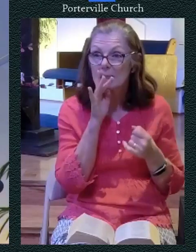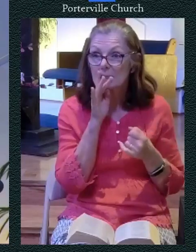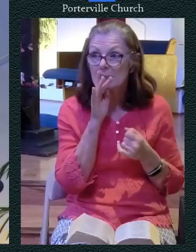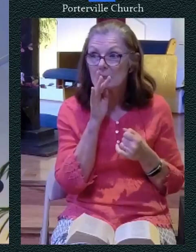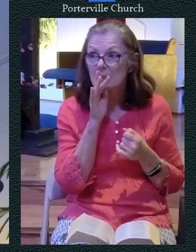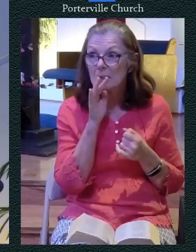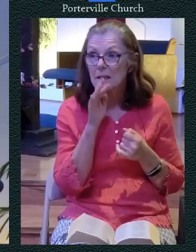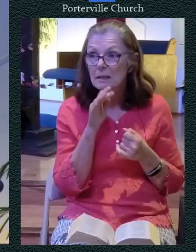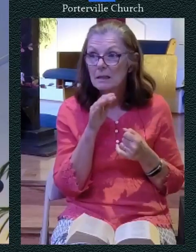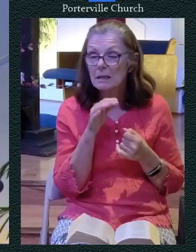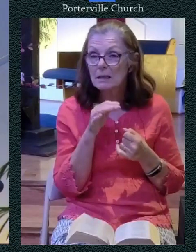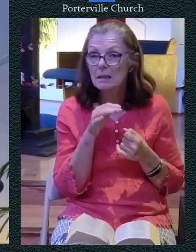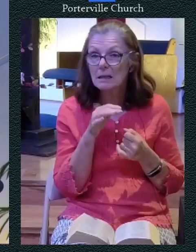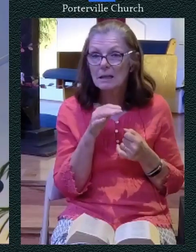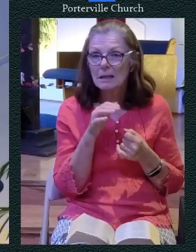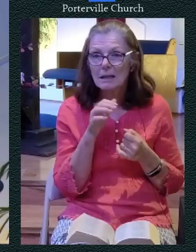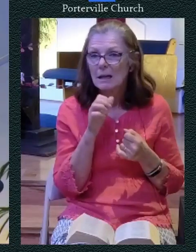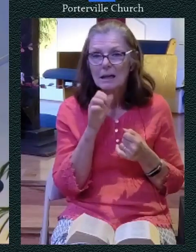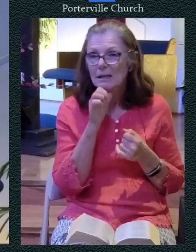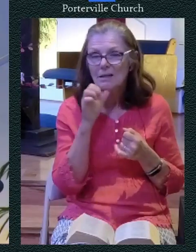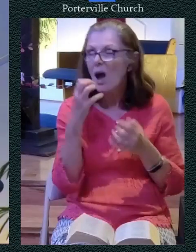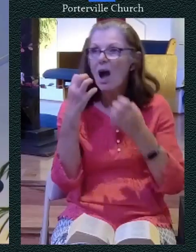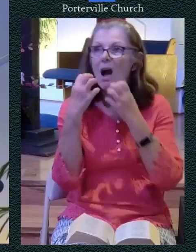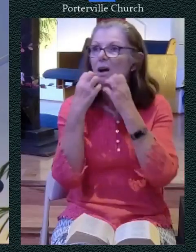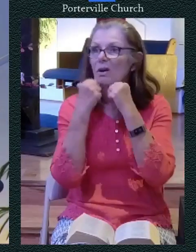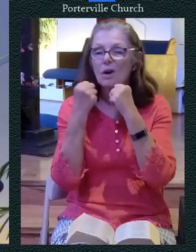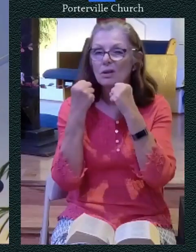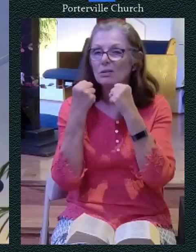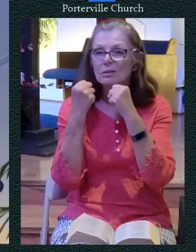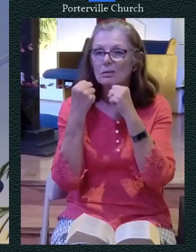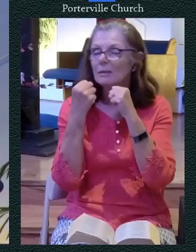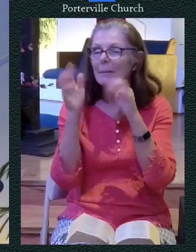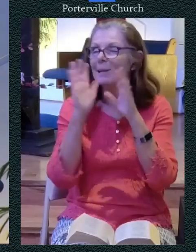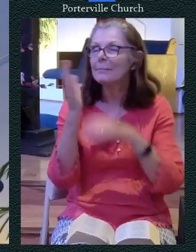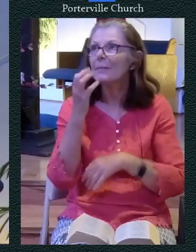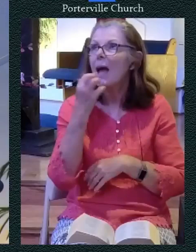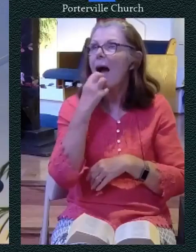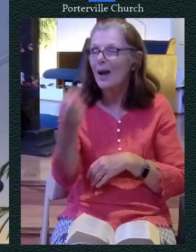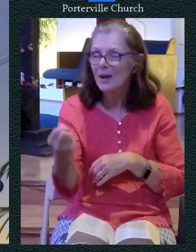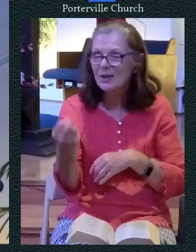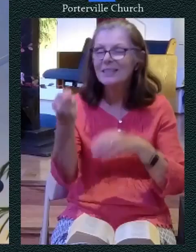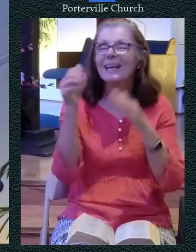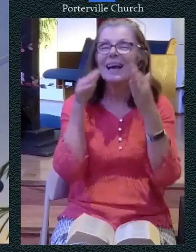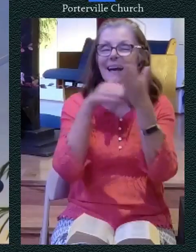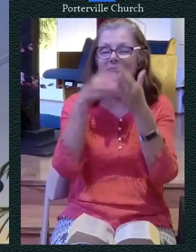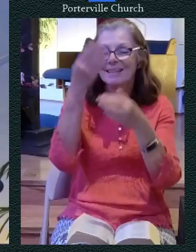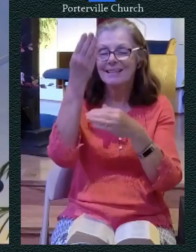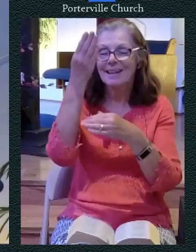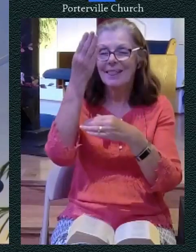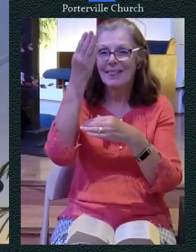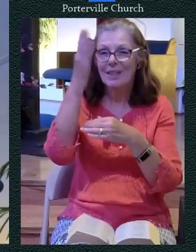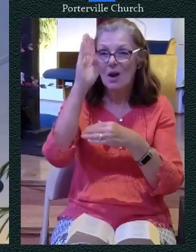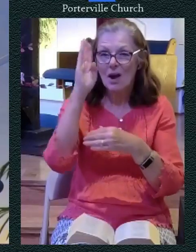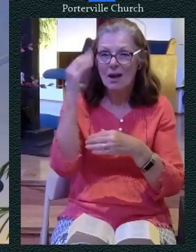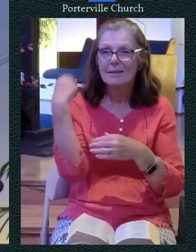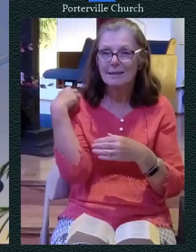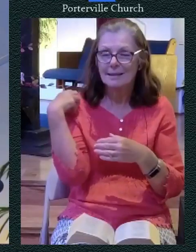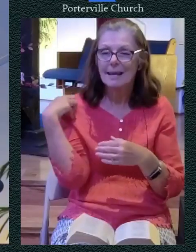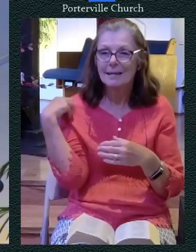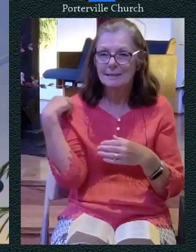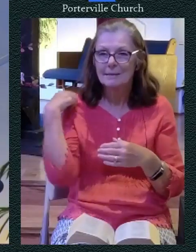it's not a curse against the Lord. It's a prayer. He speaks to the Lord. He doesn't speak to the